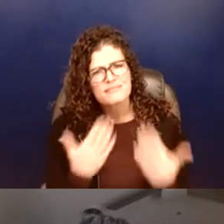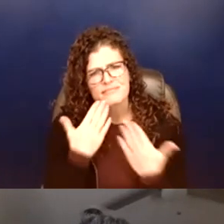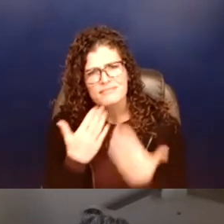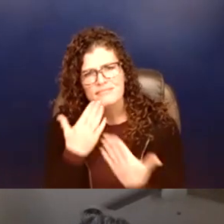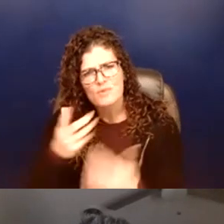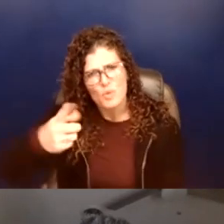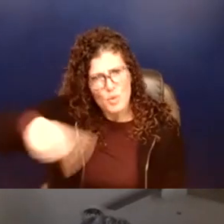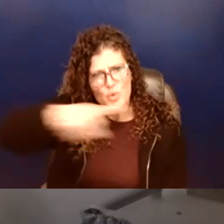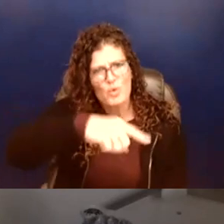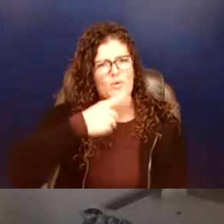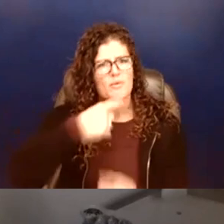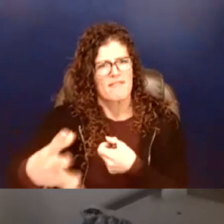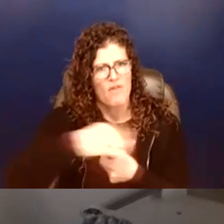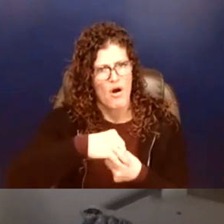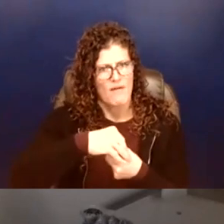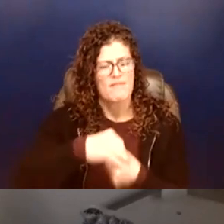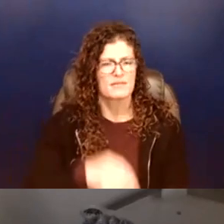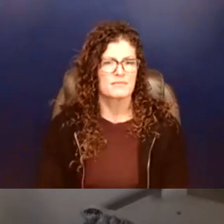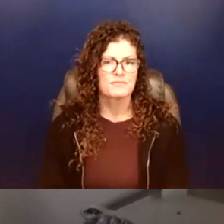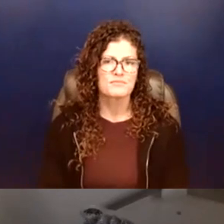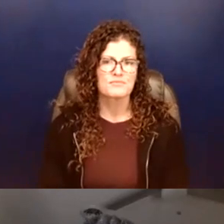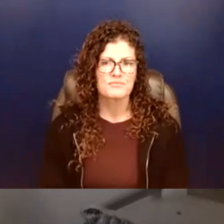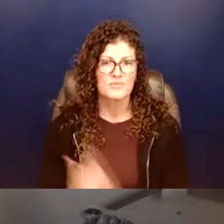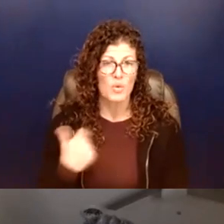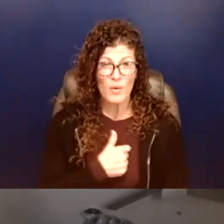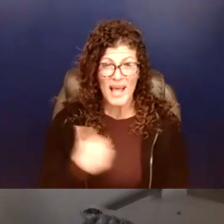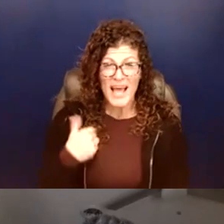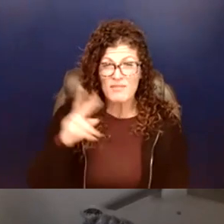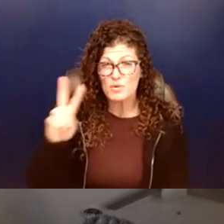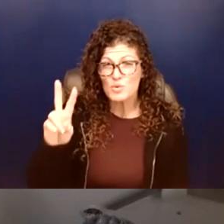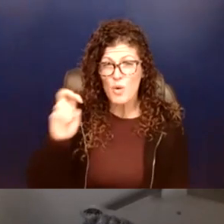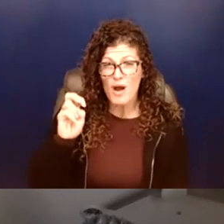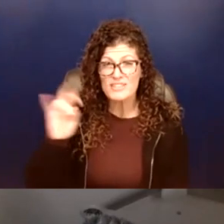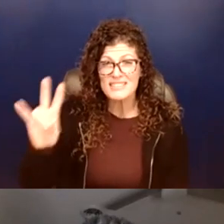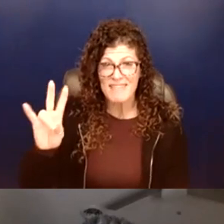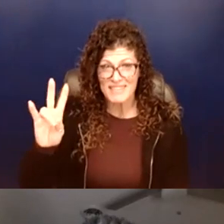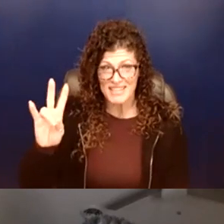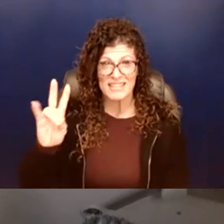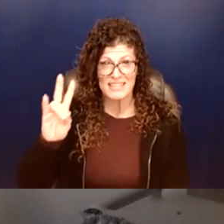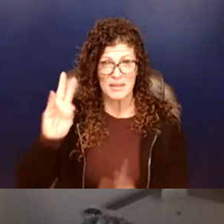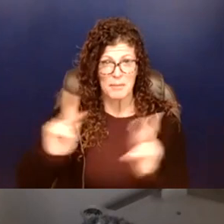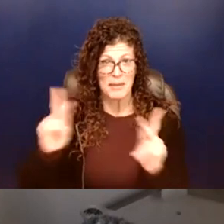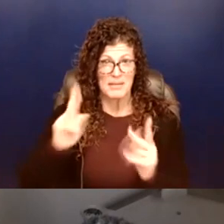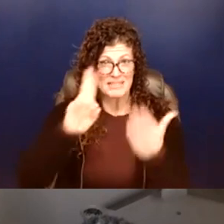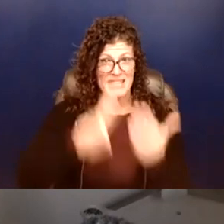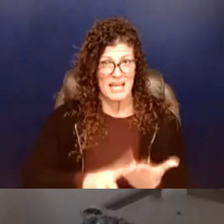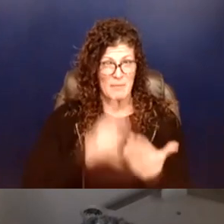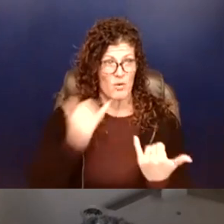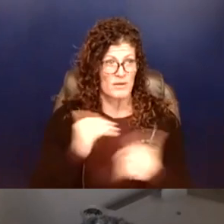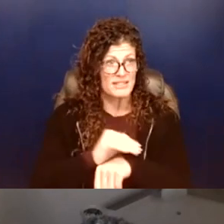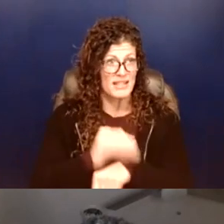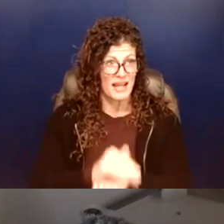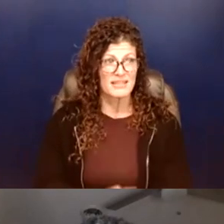your networks to do the same. We had 207 individuals sign up to participate tonight, and I'm sure those numbers will